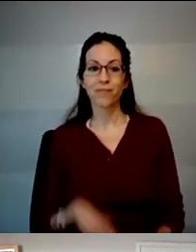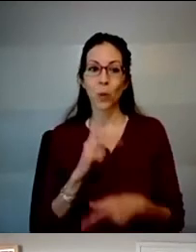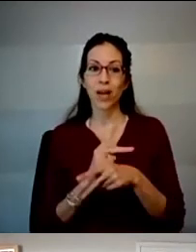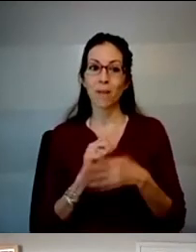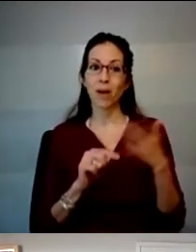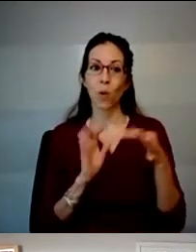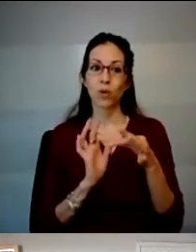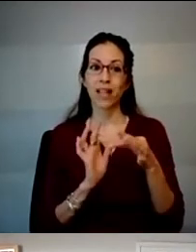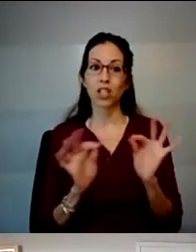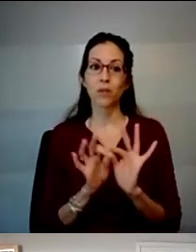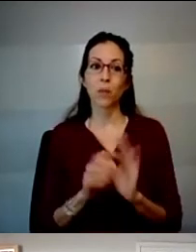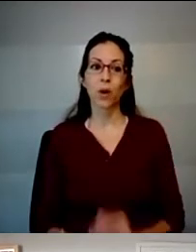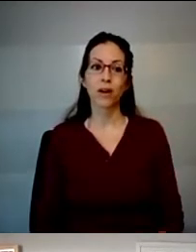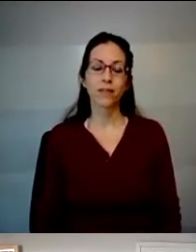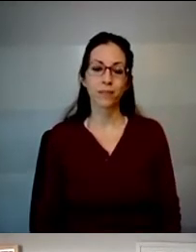too.